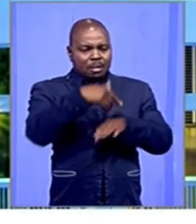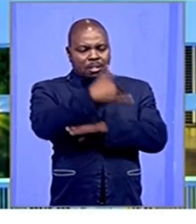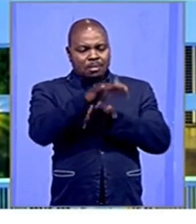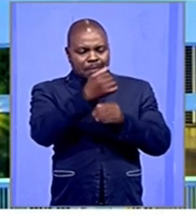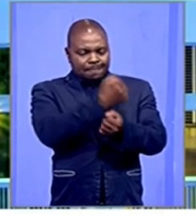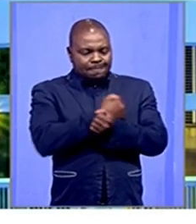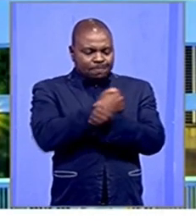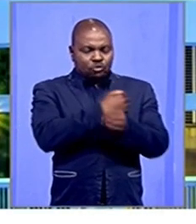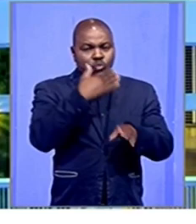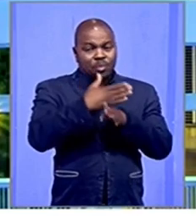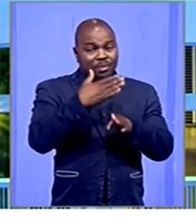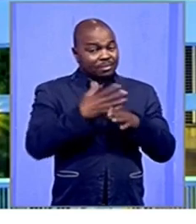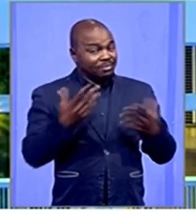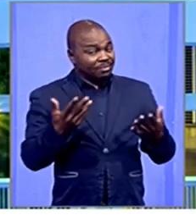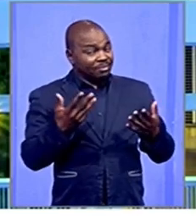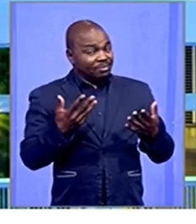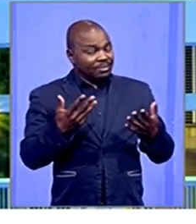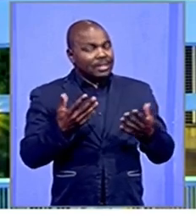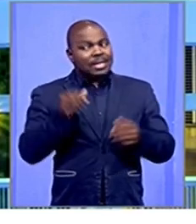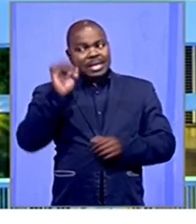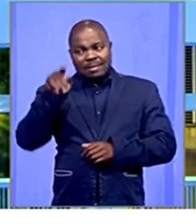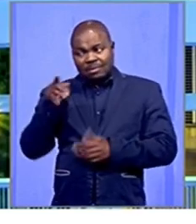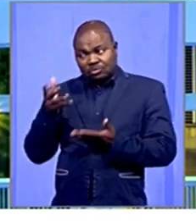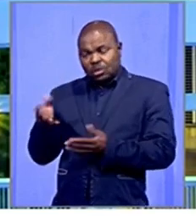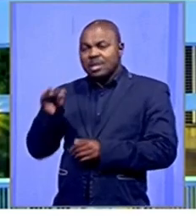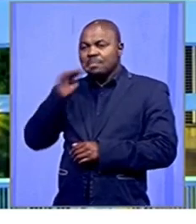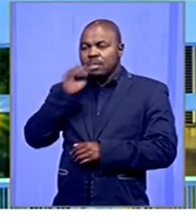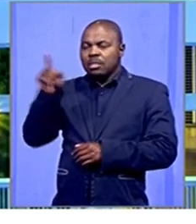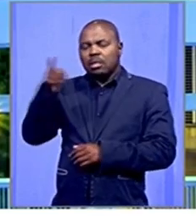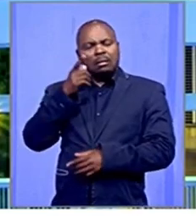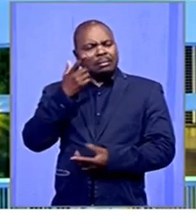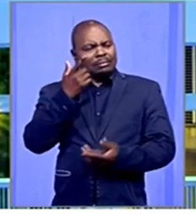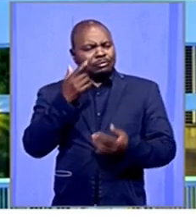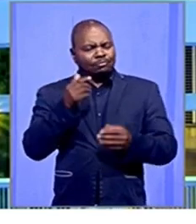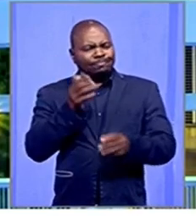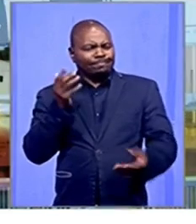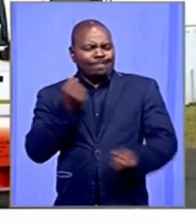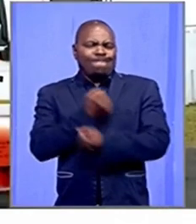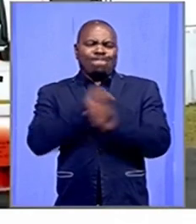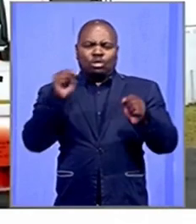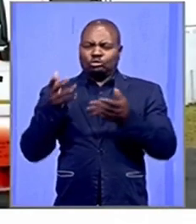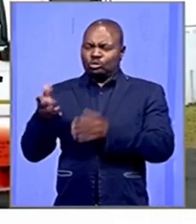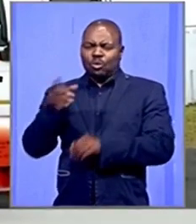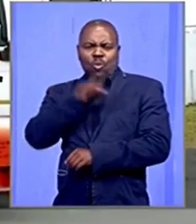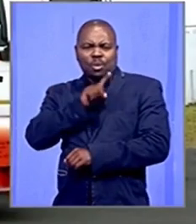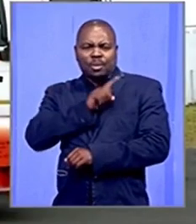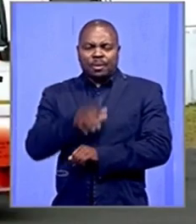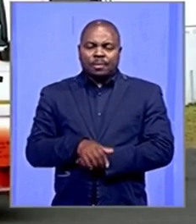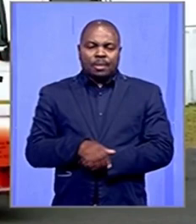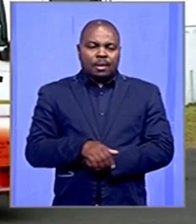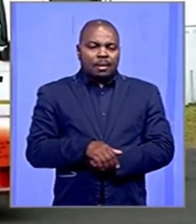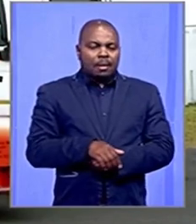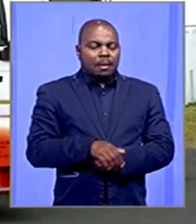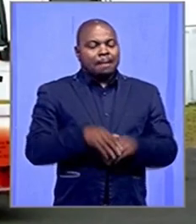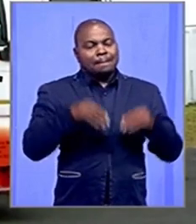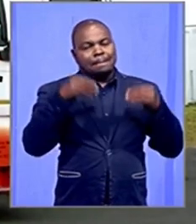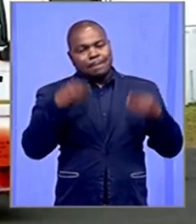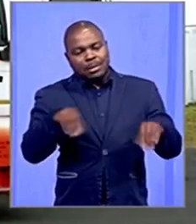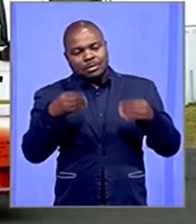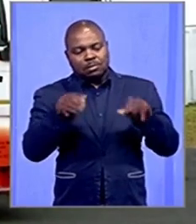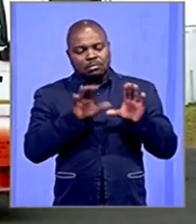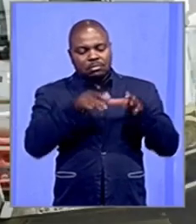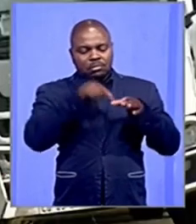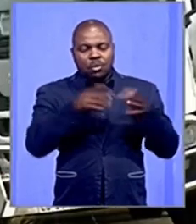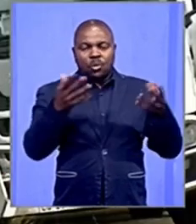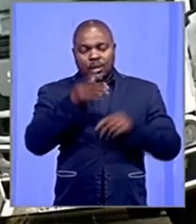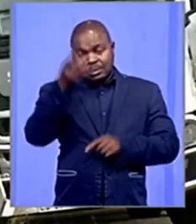sector? And if it is, why have they resorted to violence once again? Mokgatlo wa dikgwebo le indasteri wa Durban o